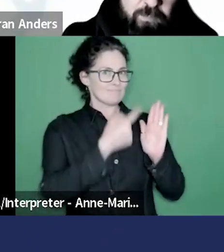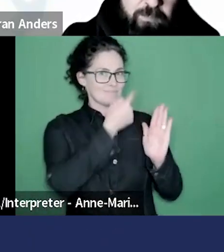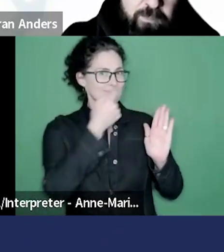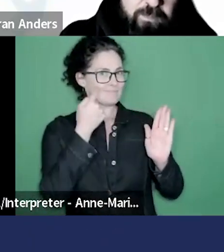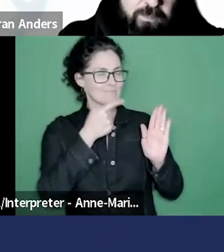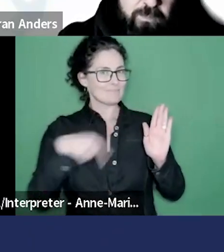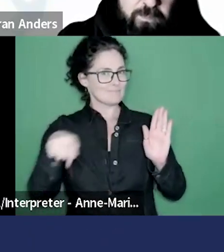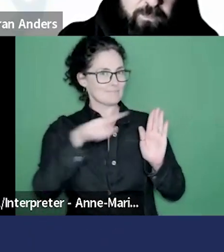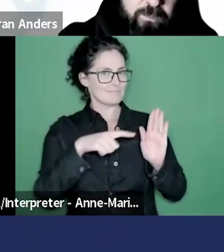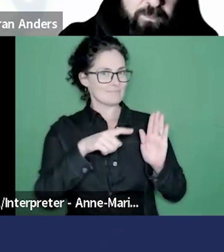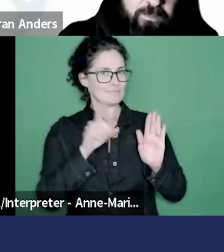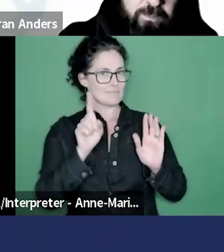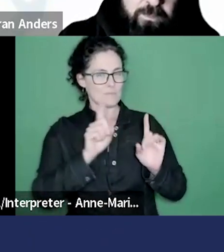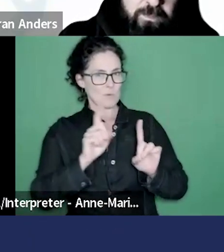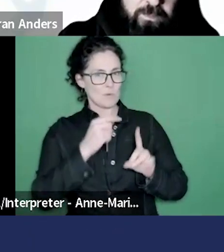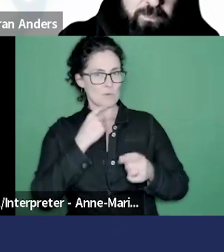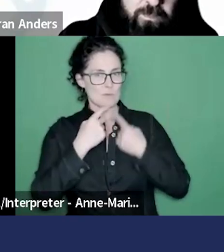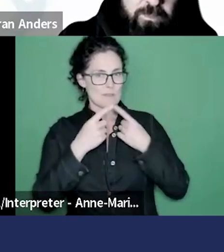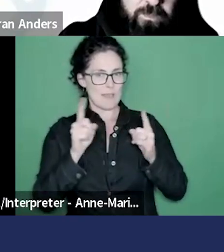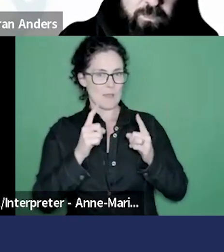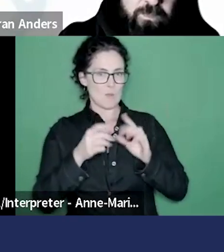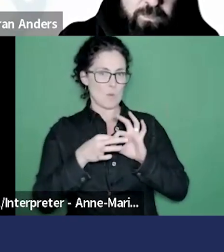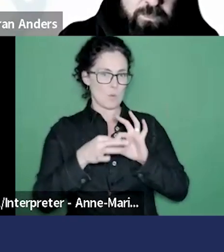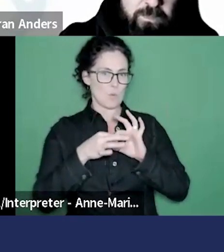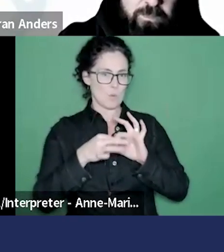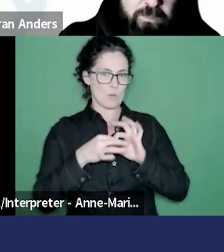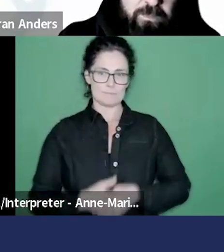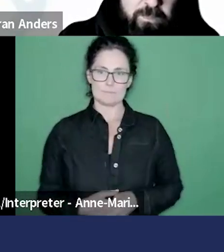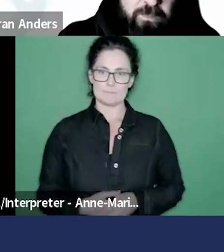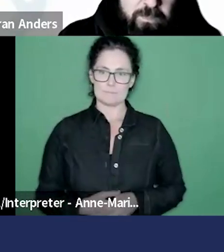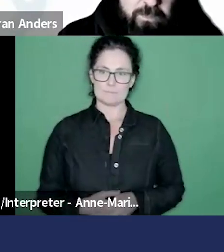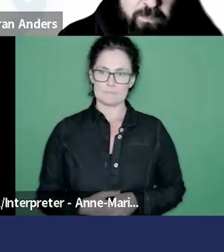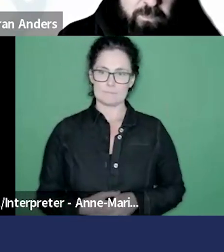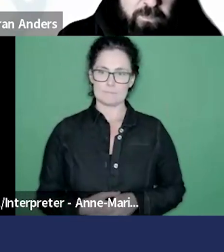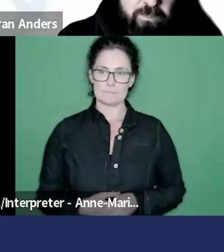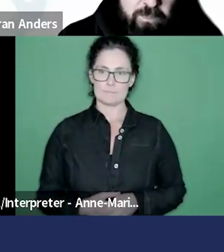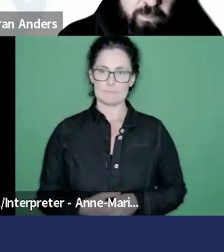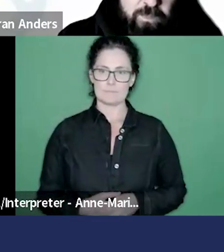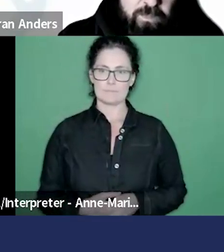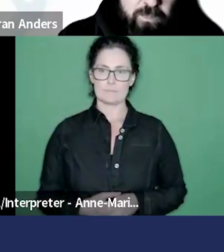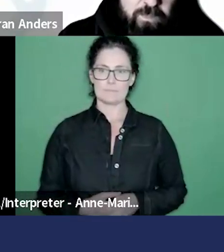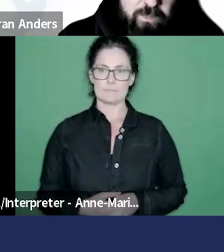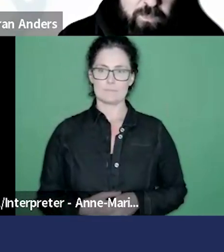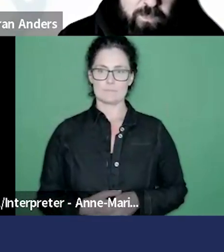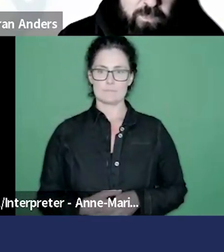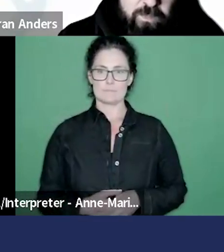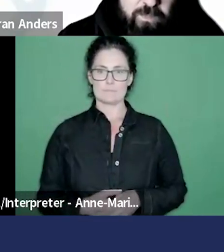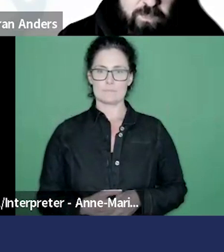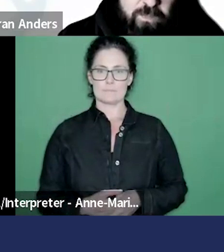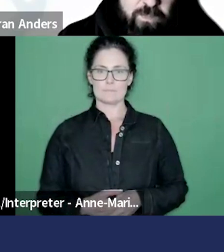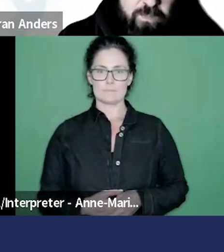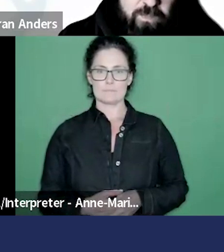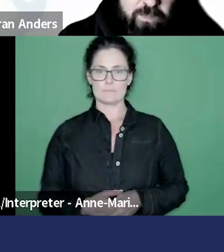what you're saying actually is. So I can see everyone's back online